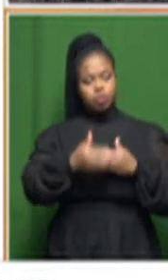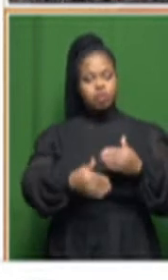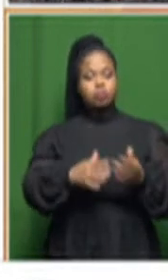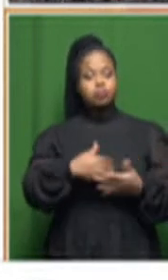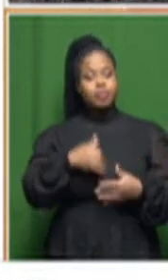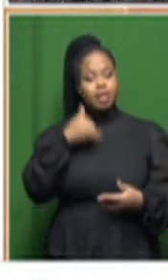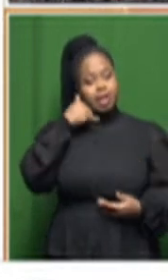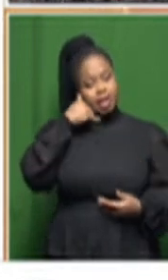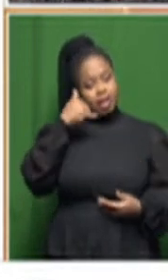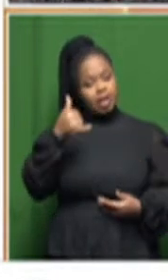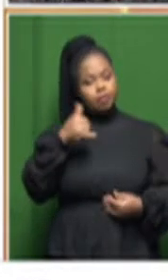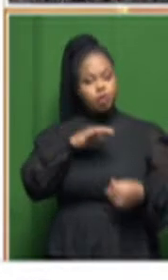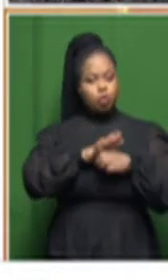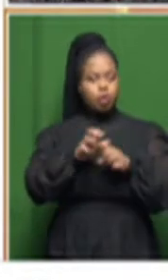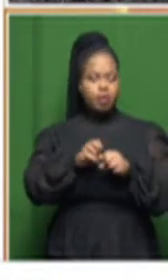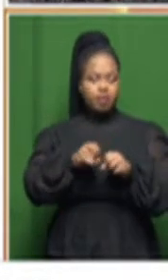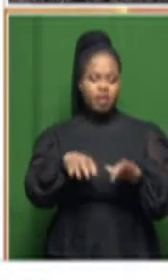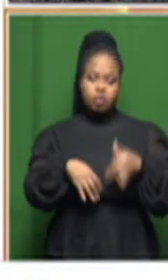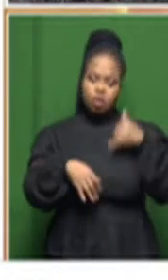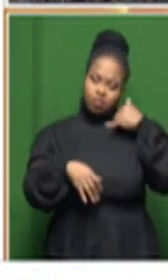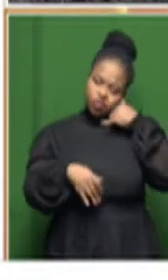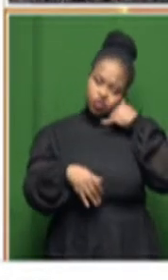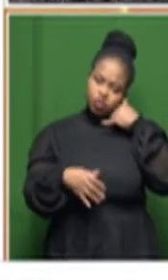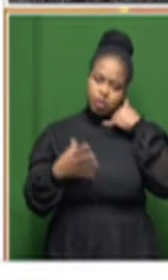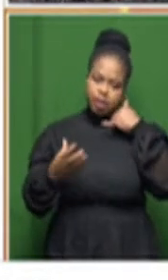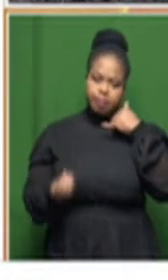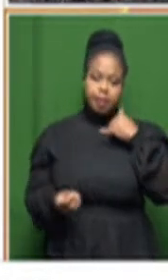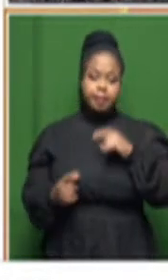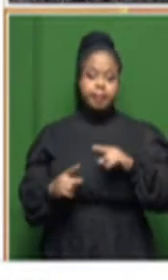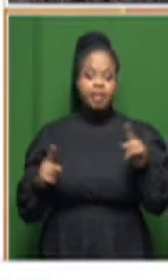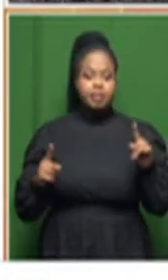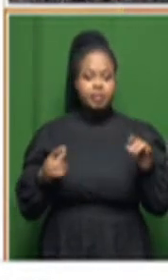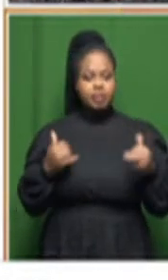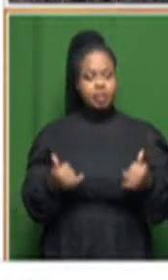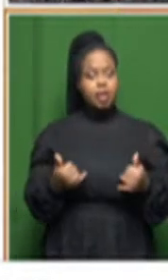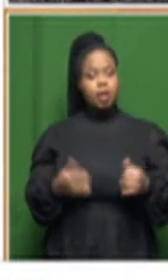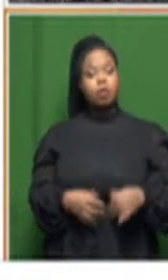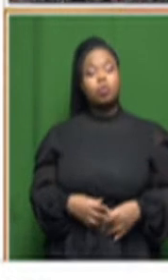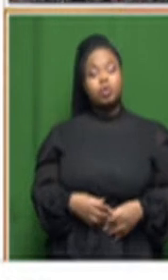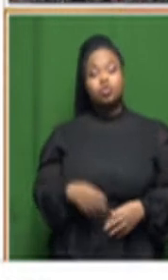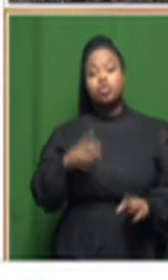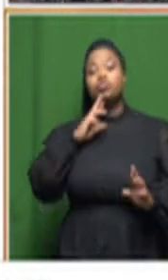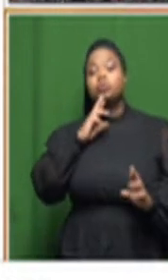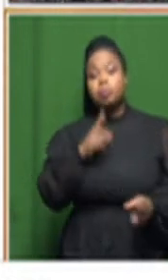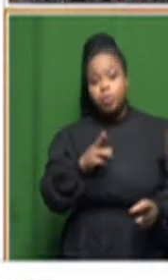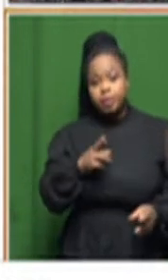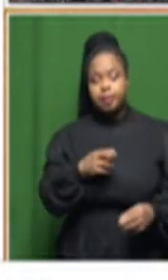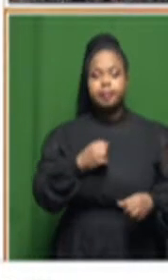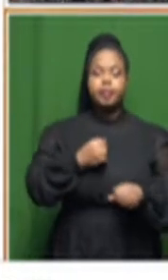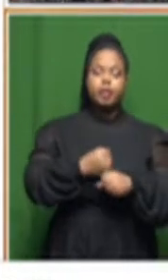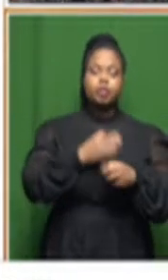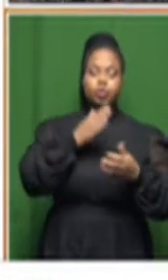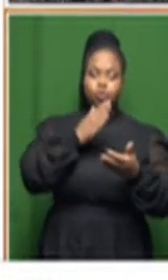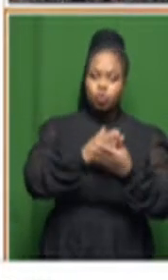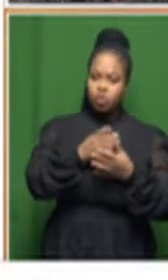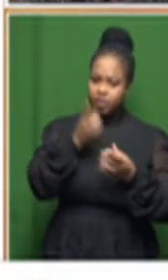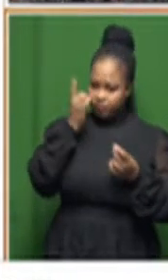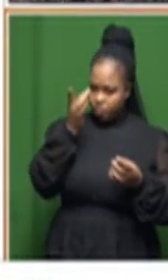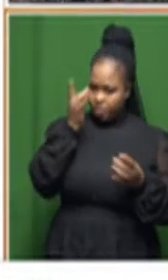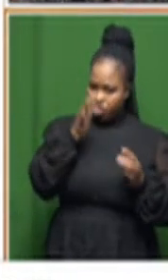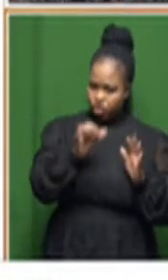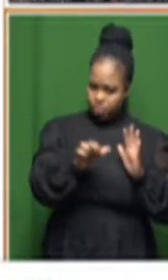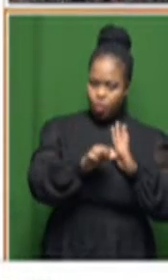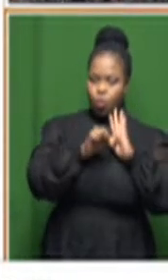phone the COVID-19 hotline. But please take note that when you do report, make sure you provide all the